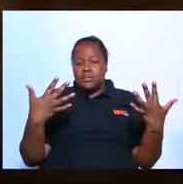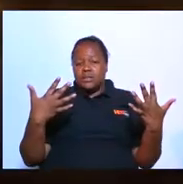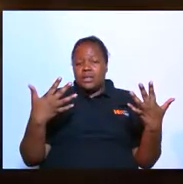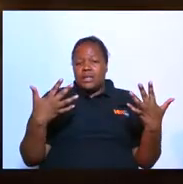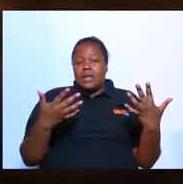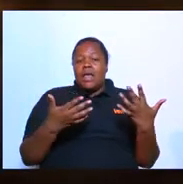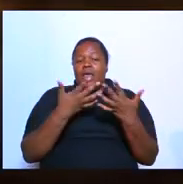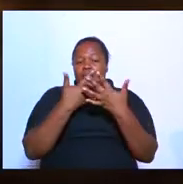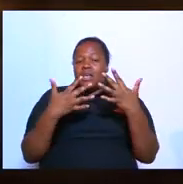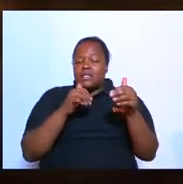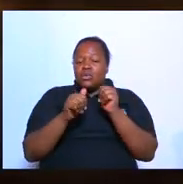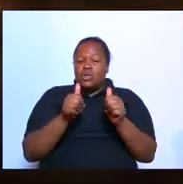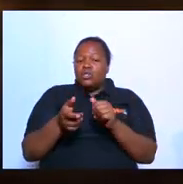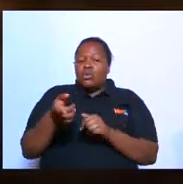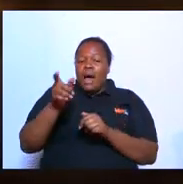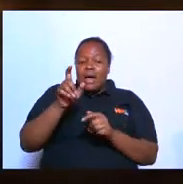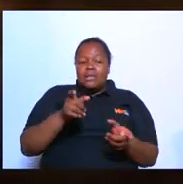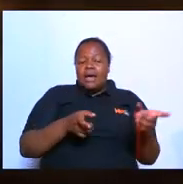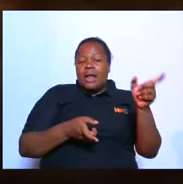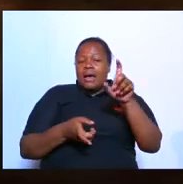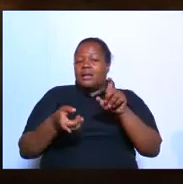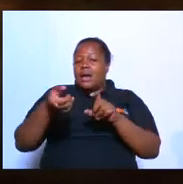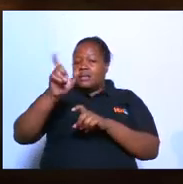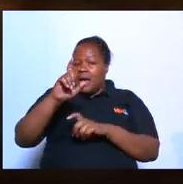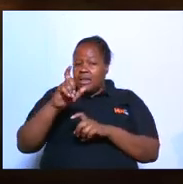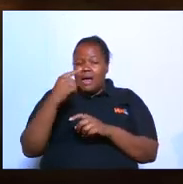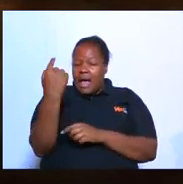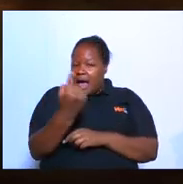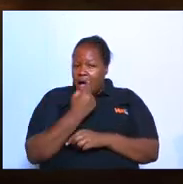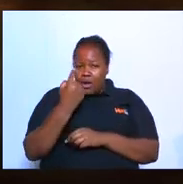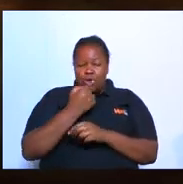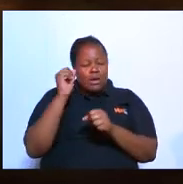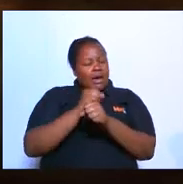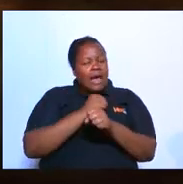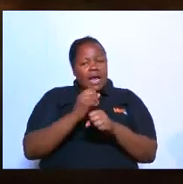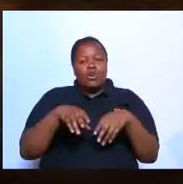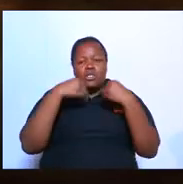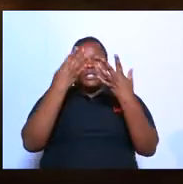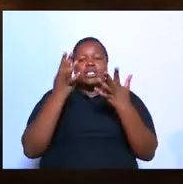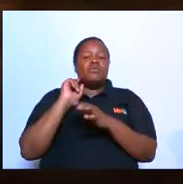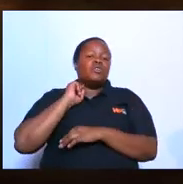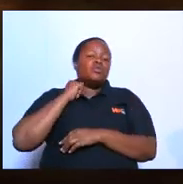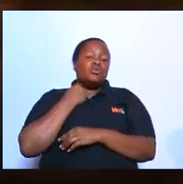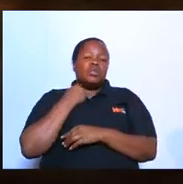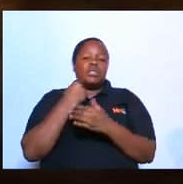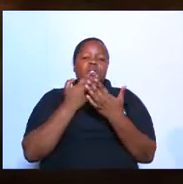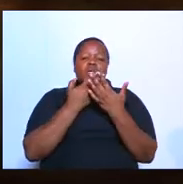ingredients alone will not produce delicious food